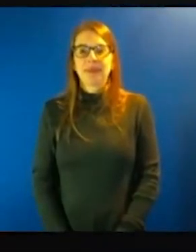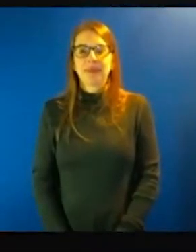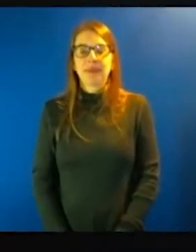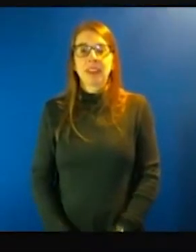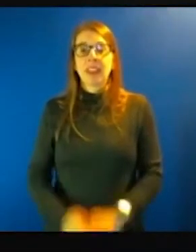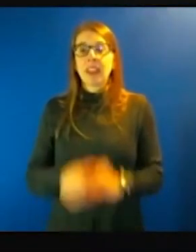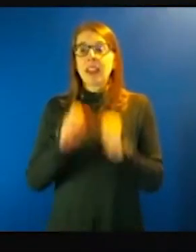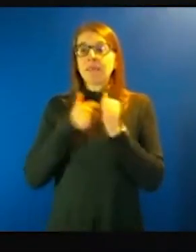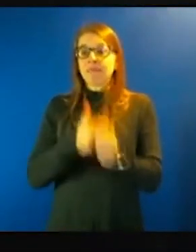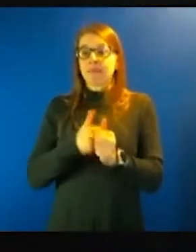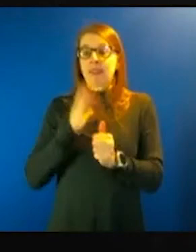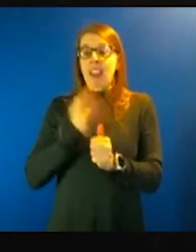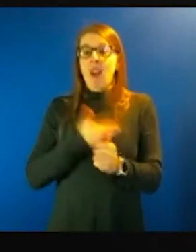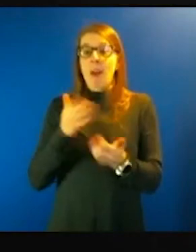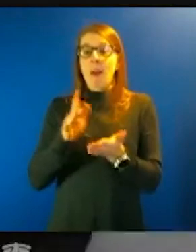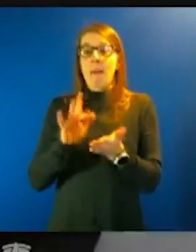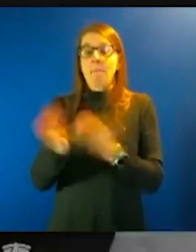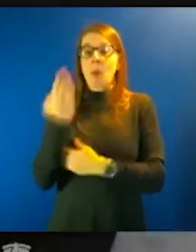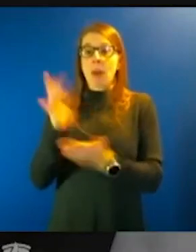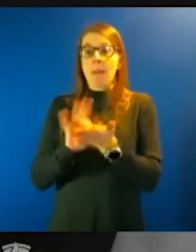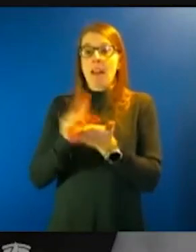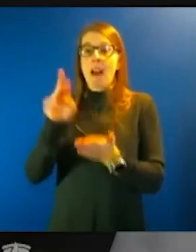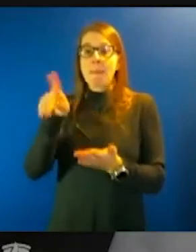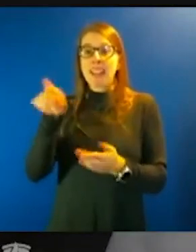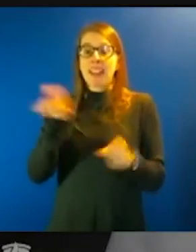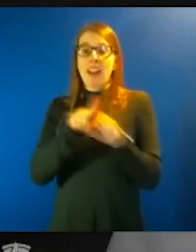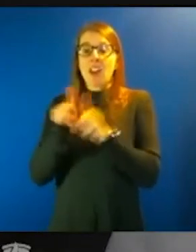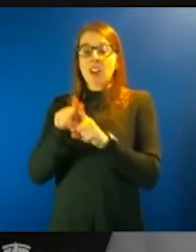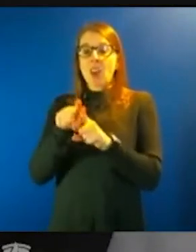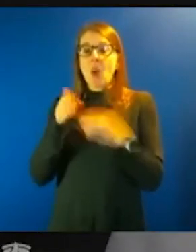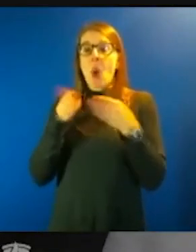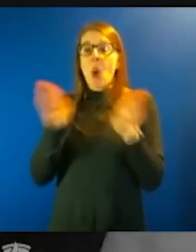Subscribe to our morning medical update and open mics